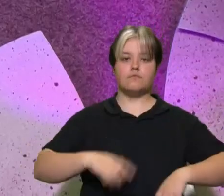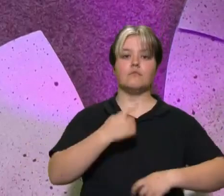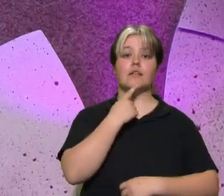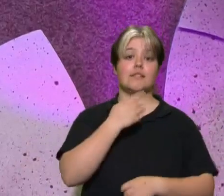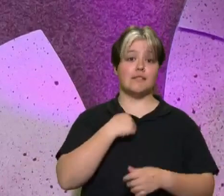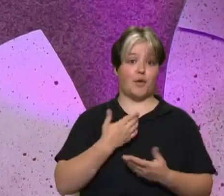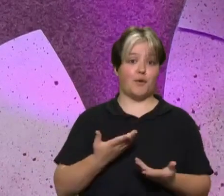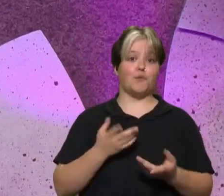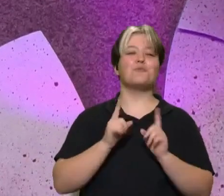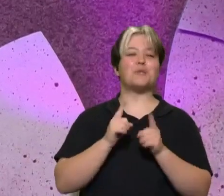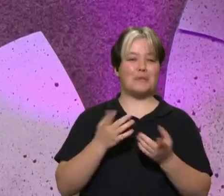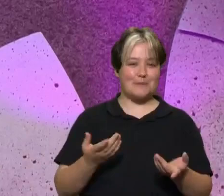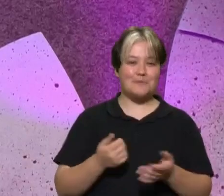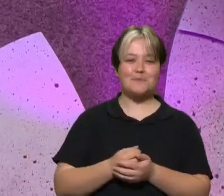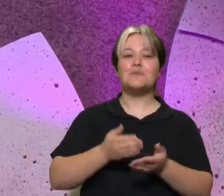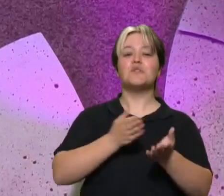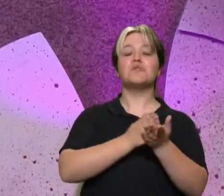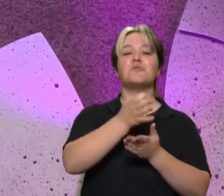So,